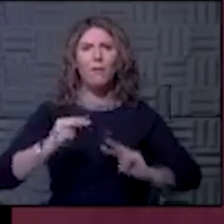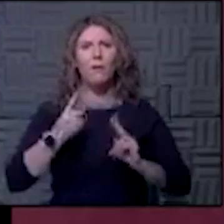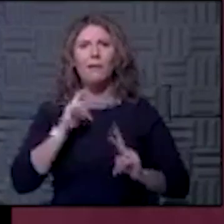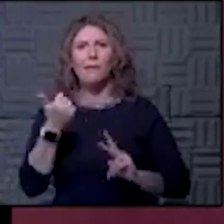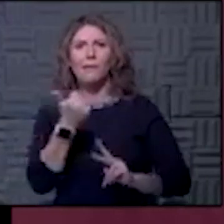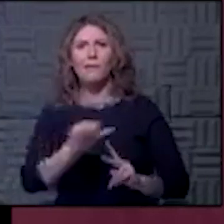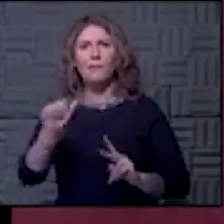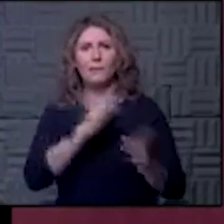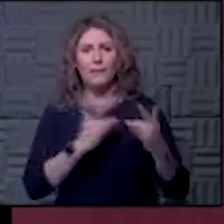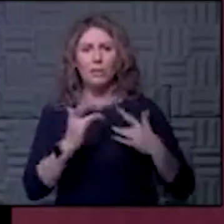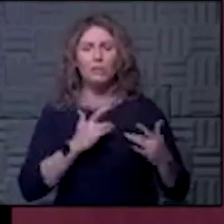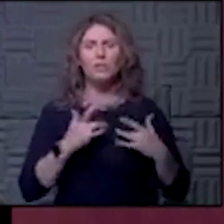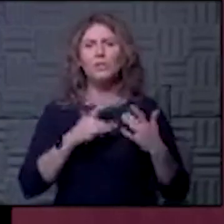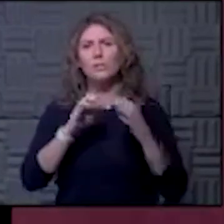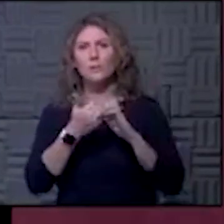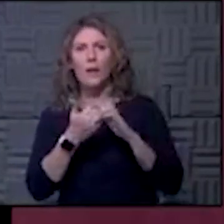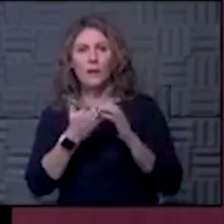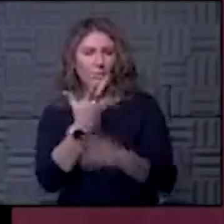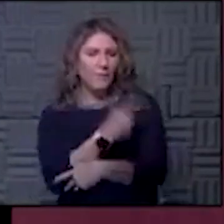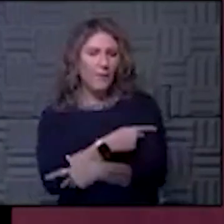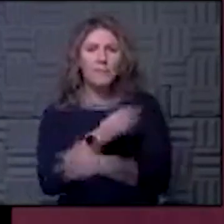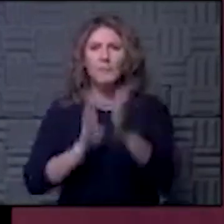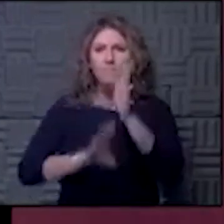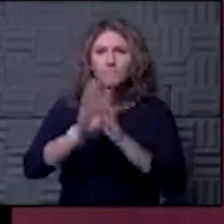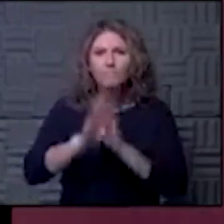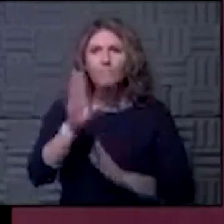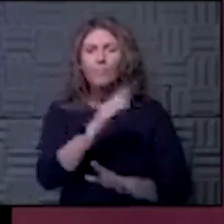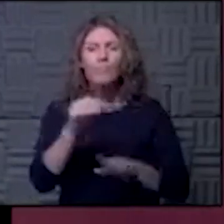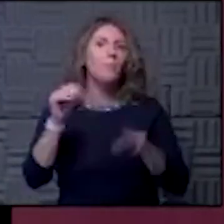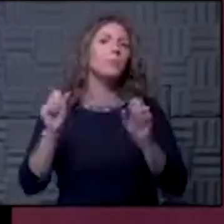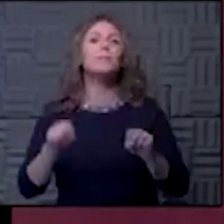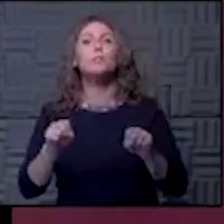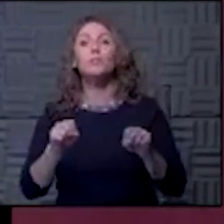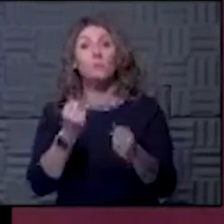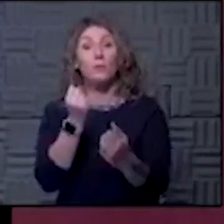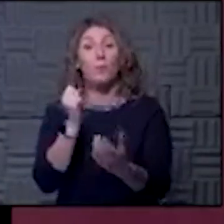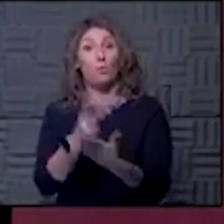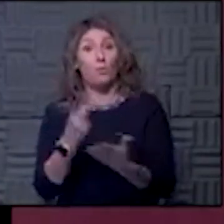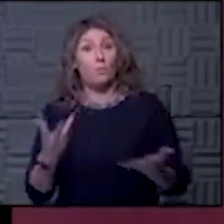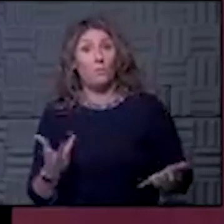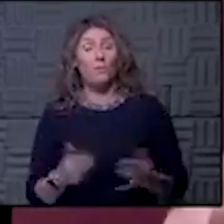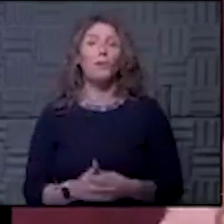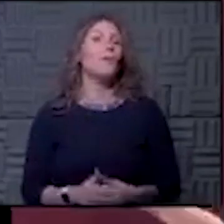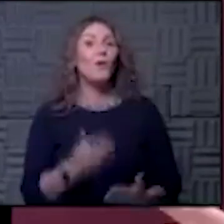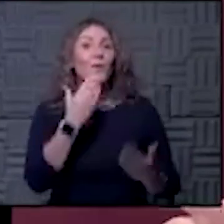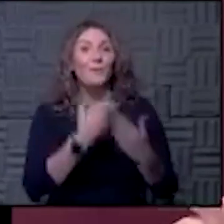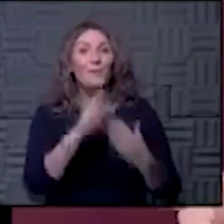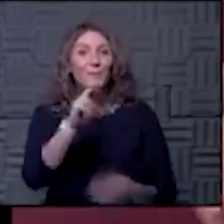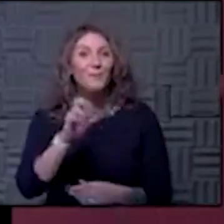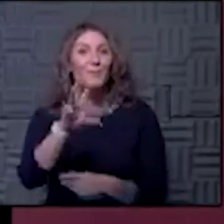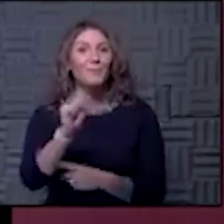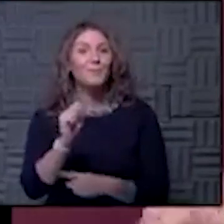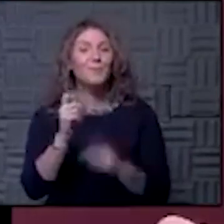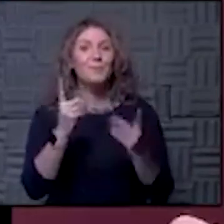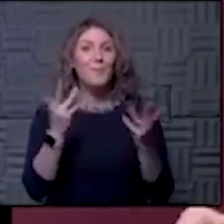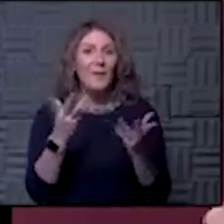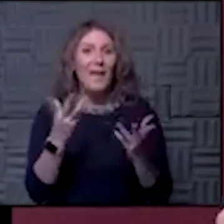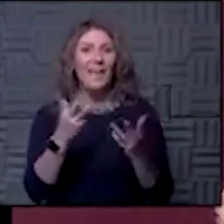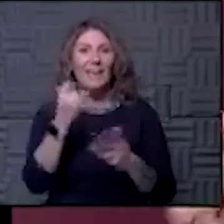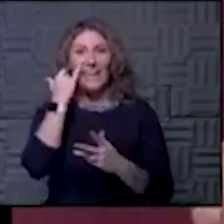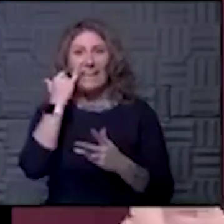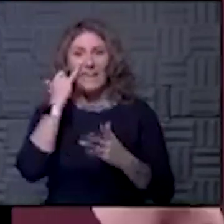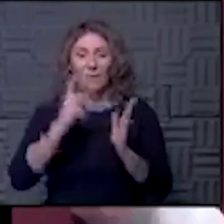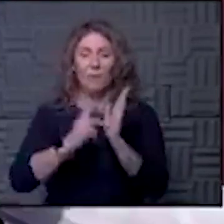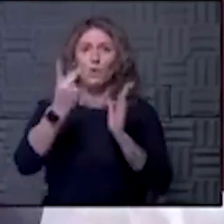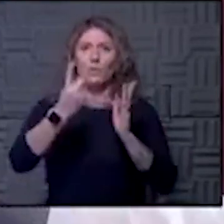to the vaccines that are currently in development and could potentially be approved? You bet. The good news, Hawk, is that when it mutates, if it